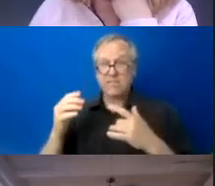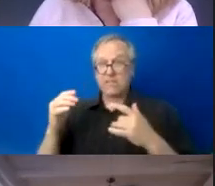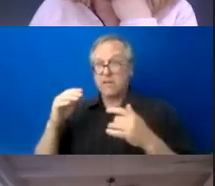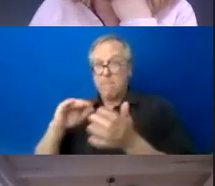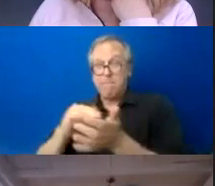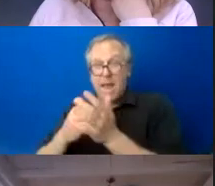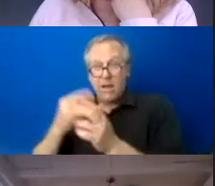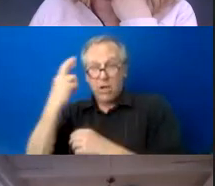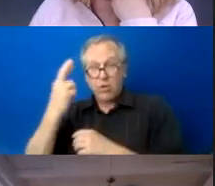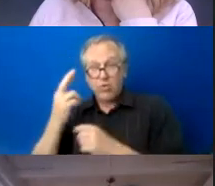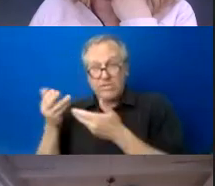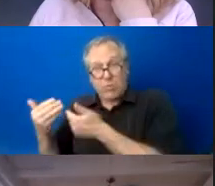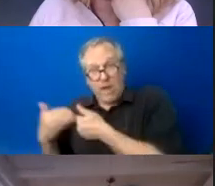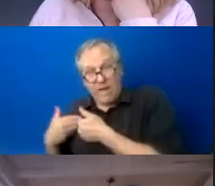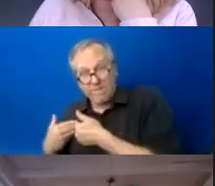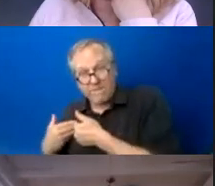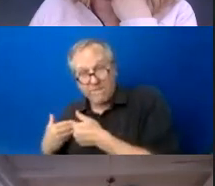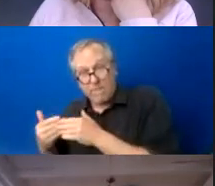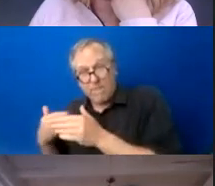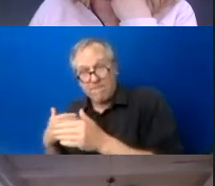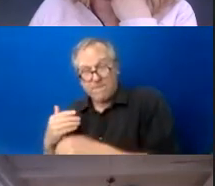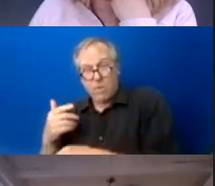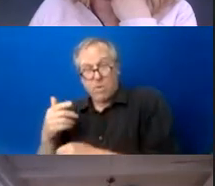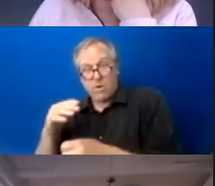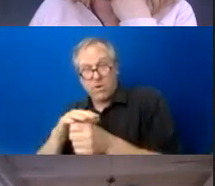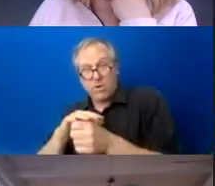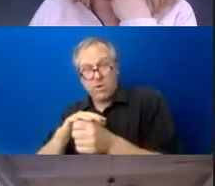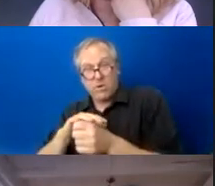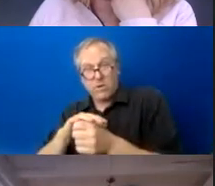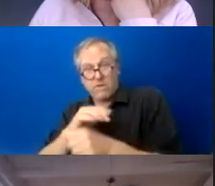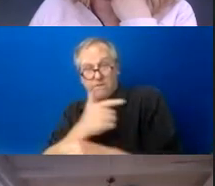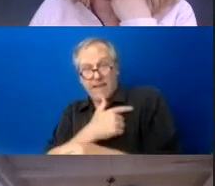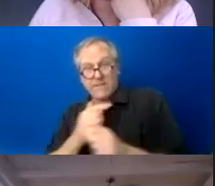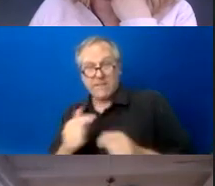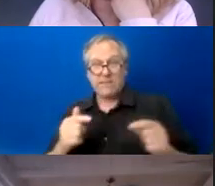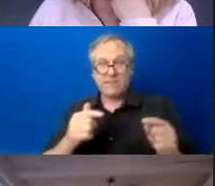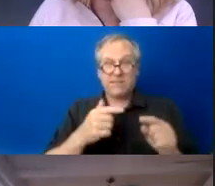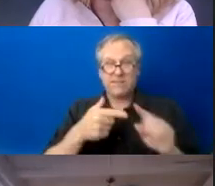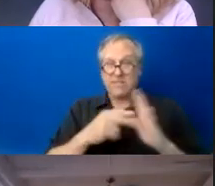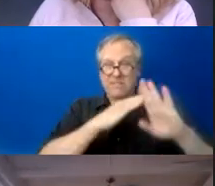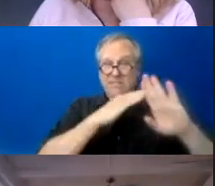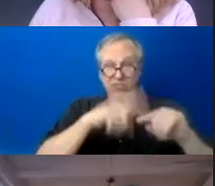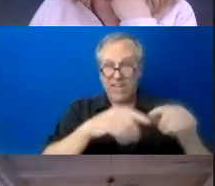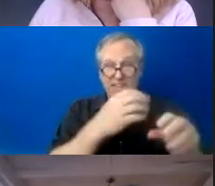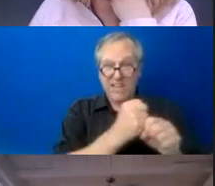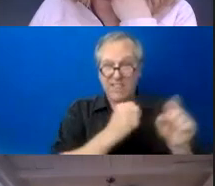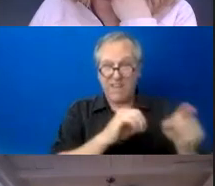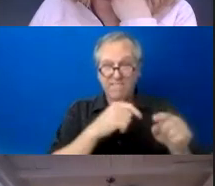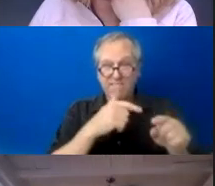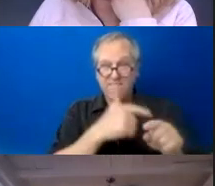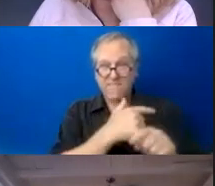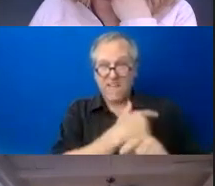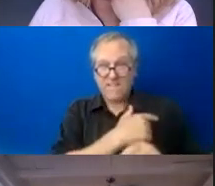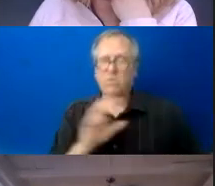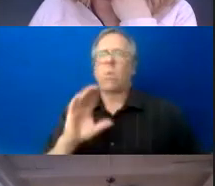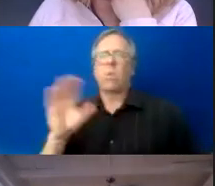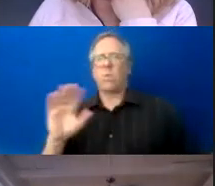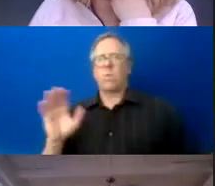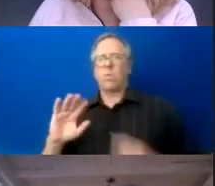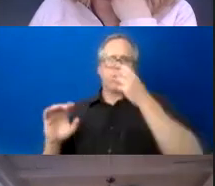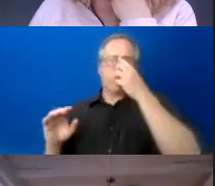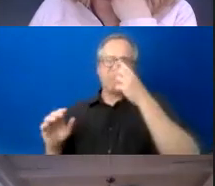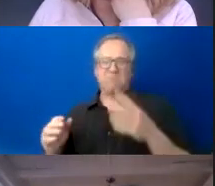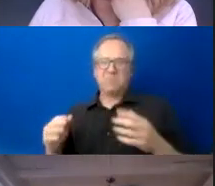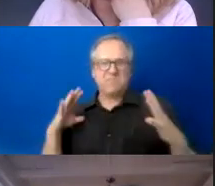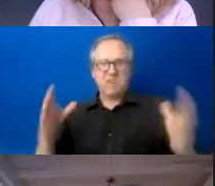else that you had before we get to Katie's question? No, I mean, I think you did a very good job, and I may